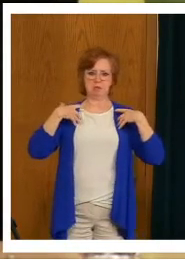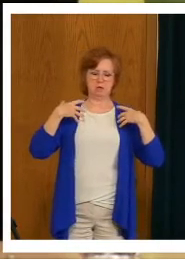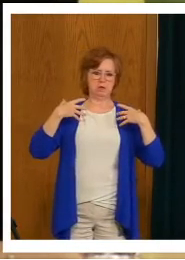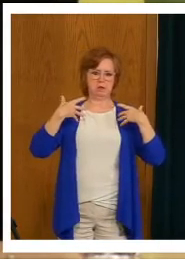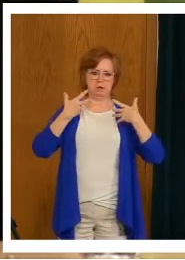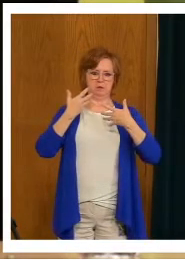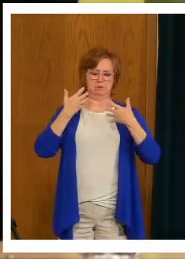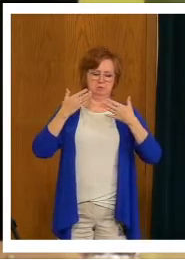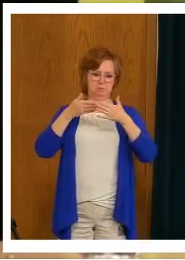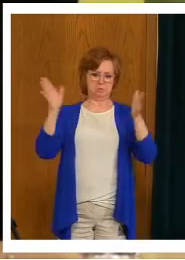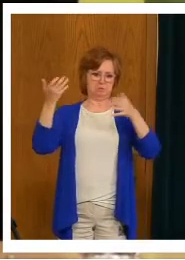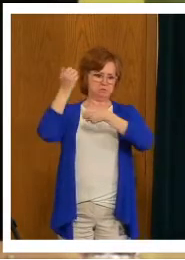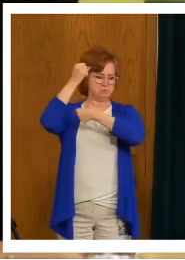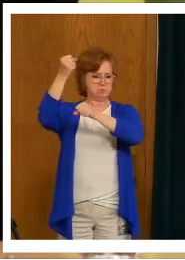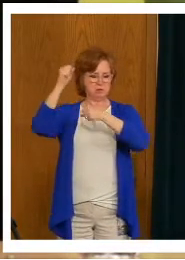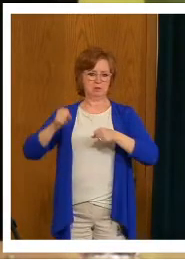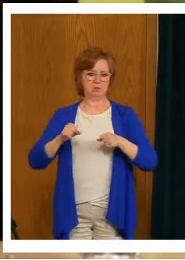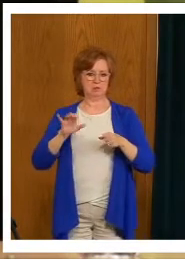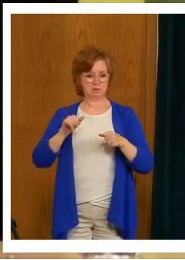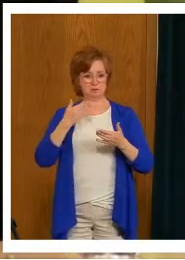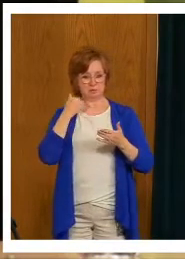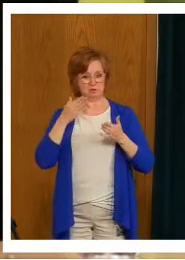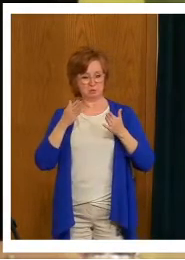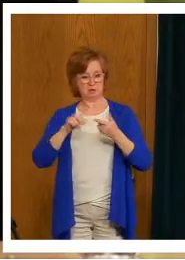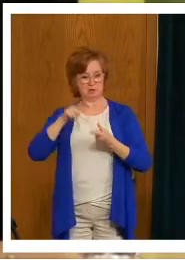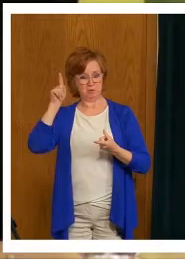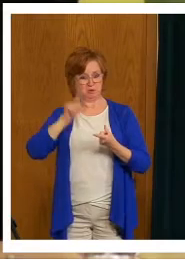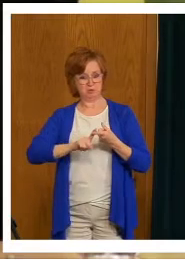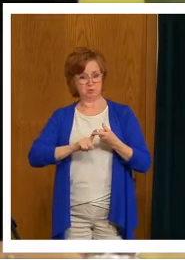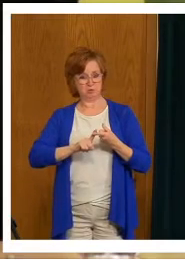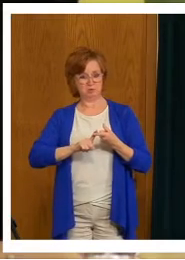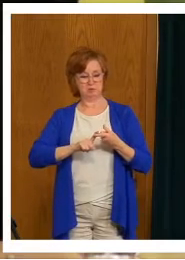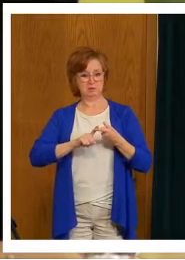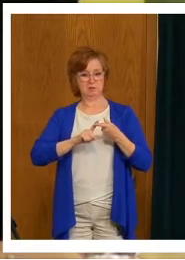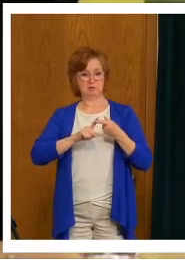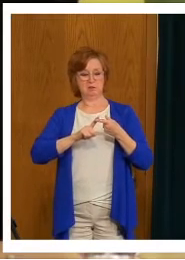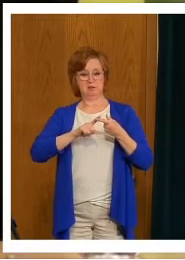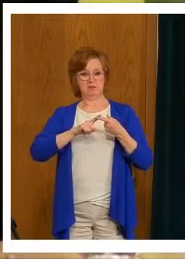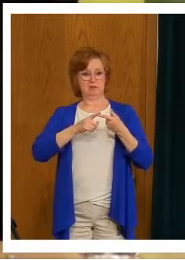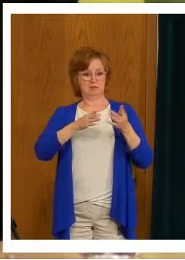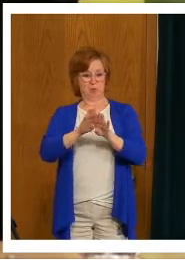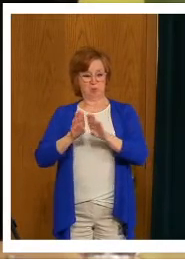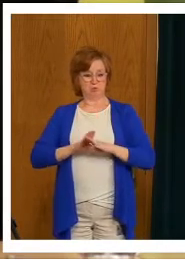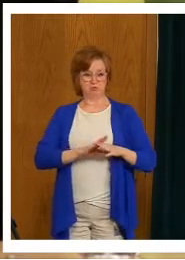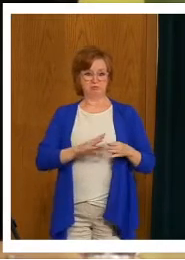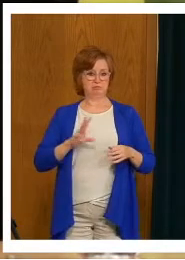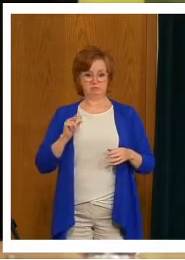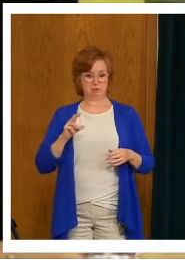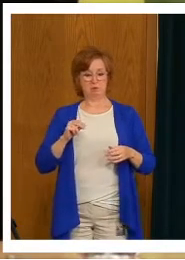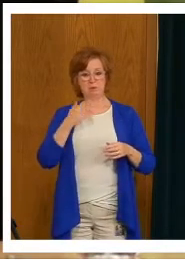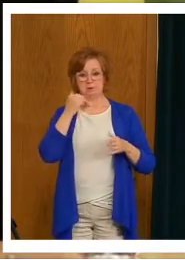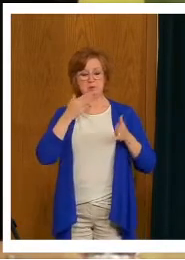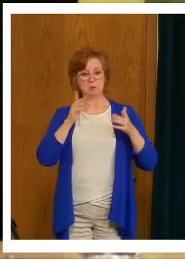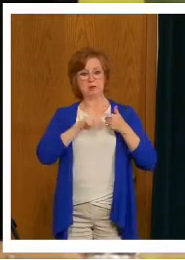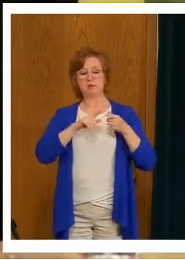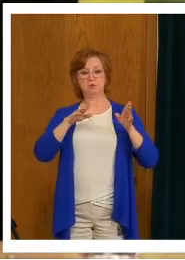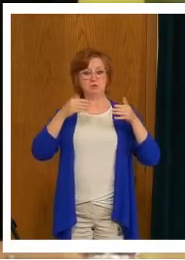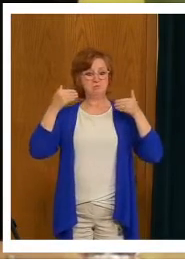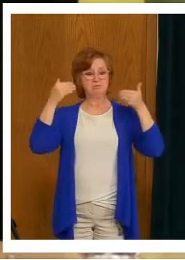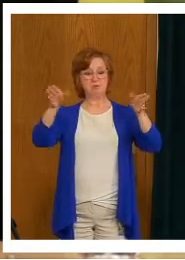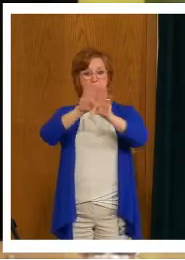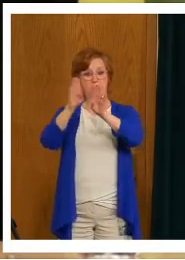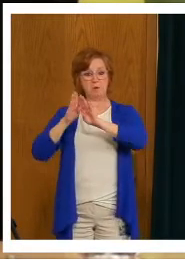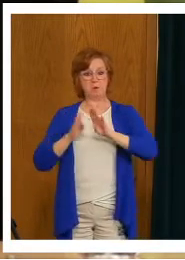removed. The absolute, bar none, best way to have the public health measures removed is to make your appointment, go receive your first vaccine as soon as